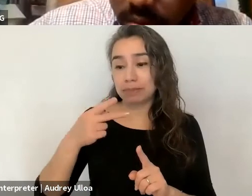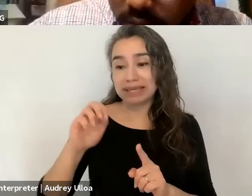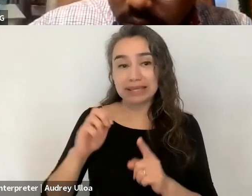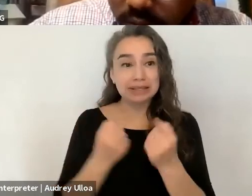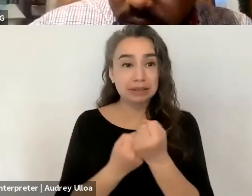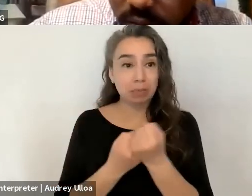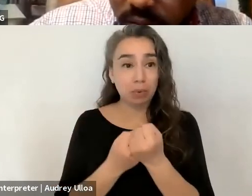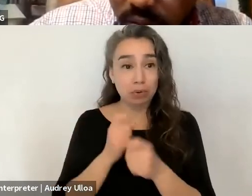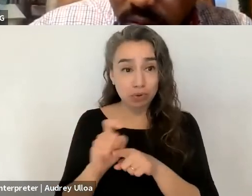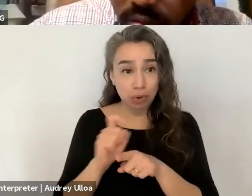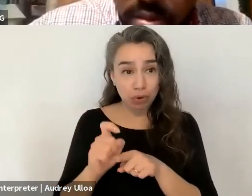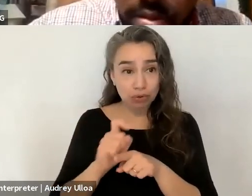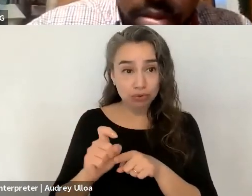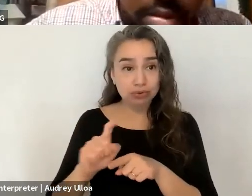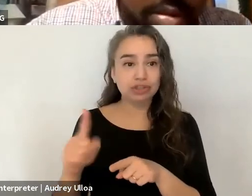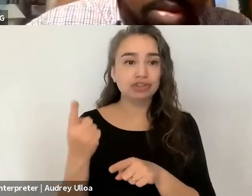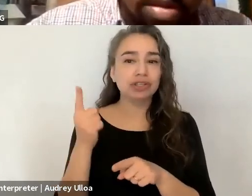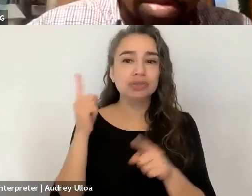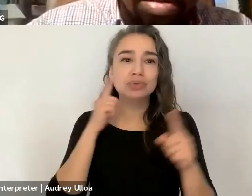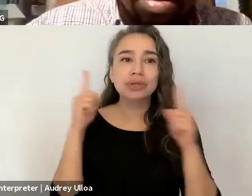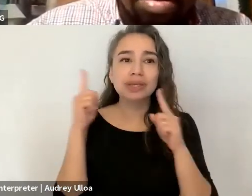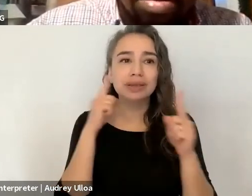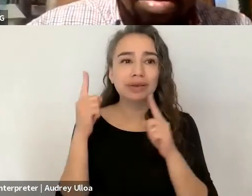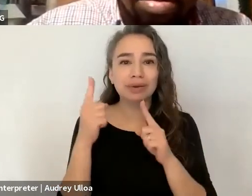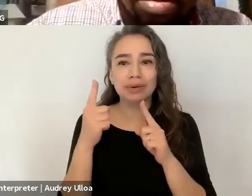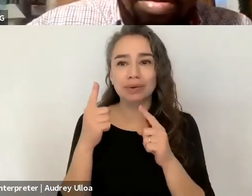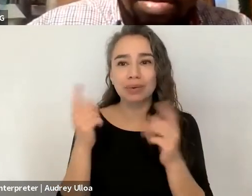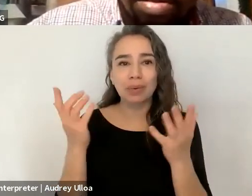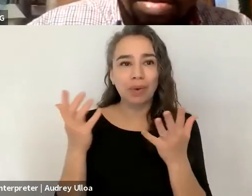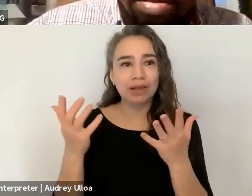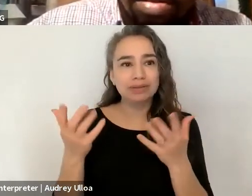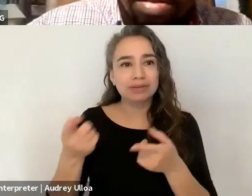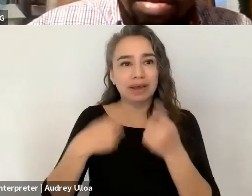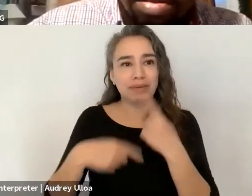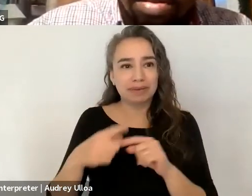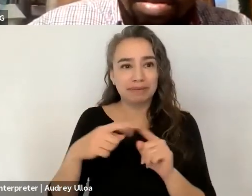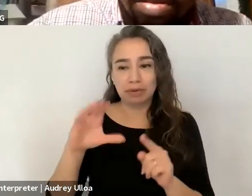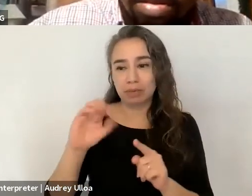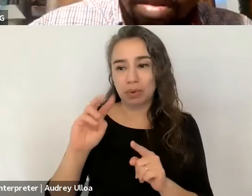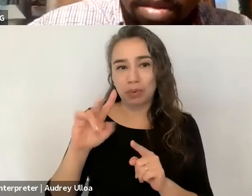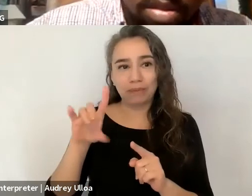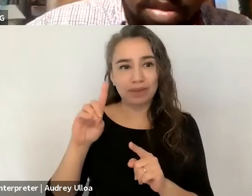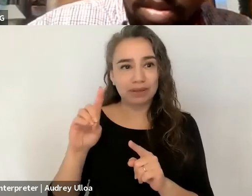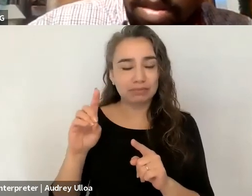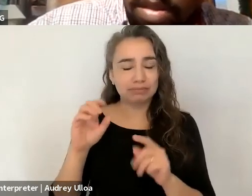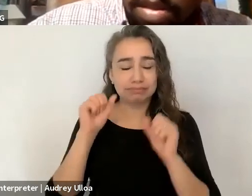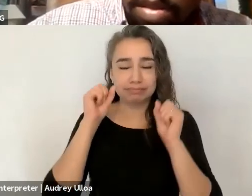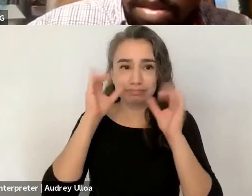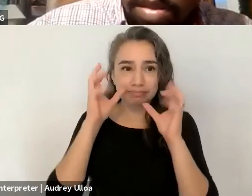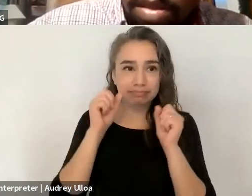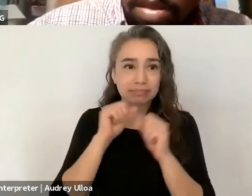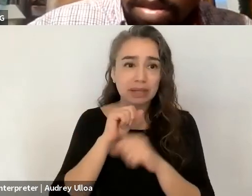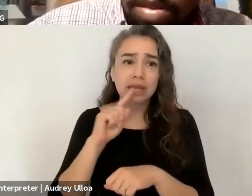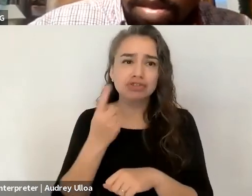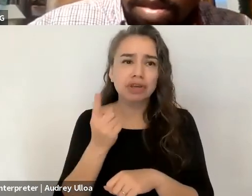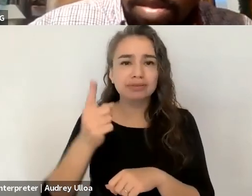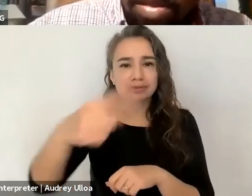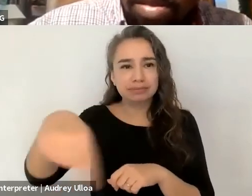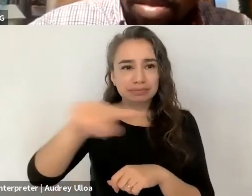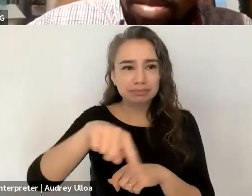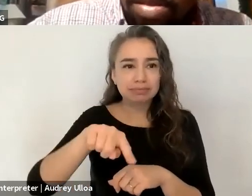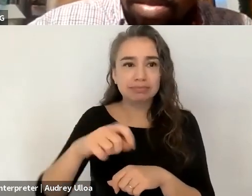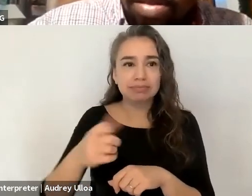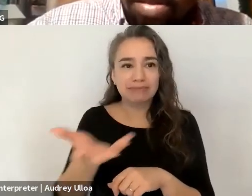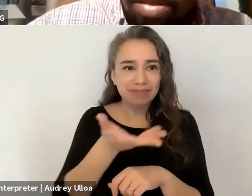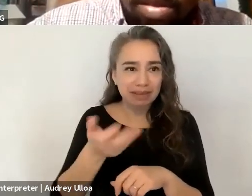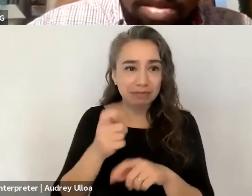to hear what is coming out of COVID is amazing with not just only these 5 prevention coordinators, but